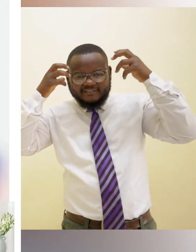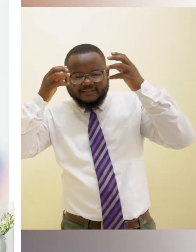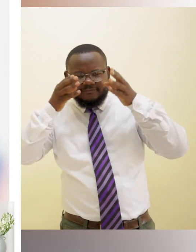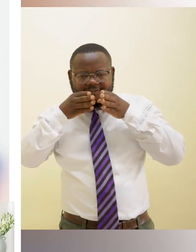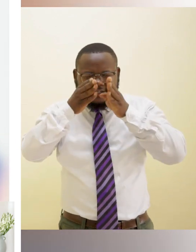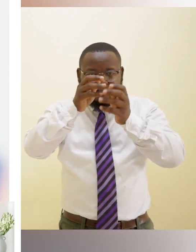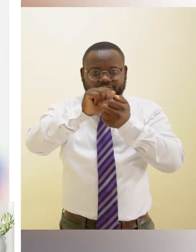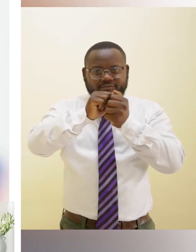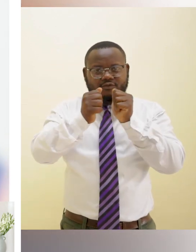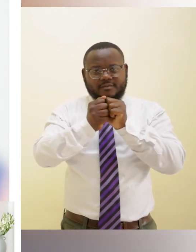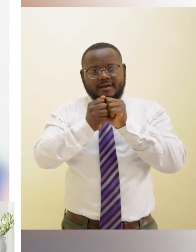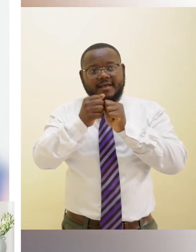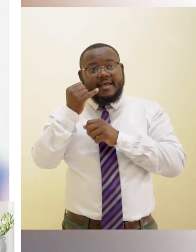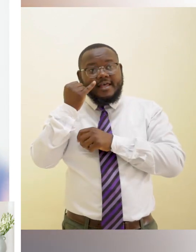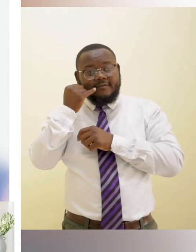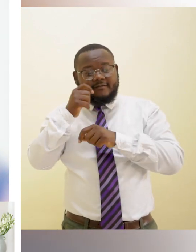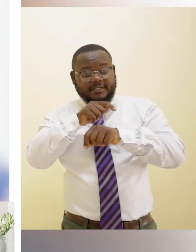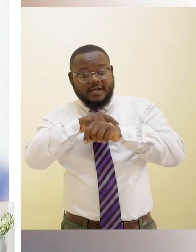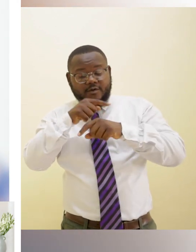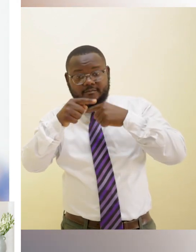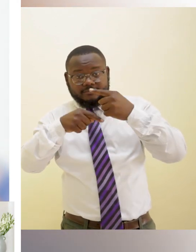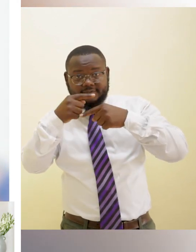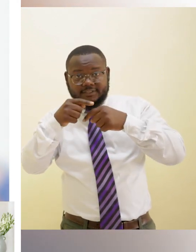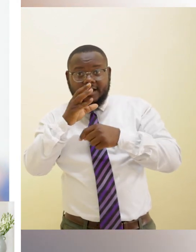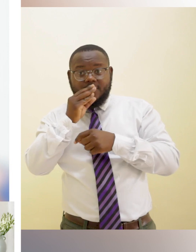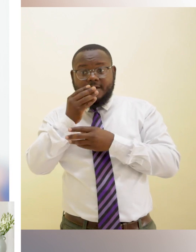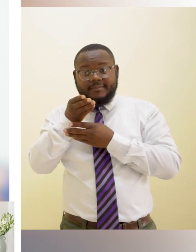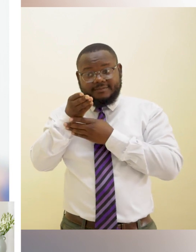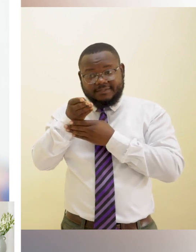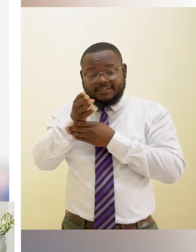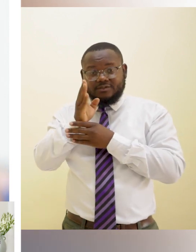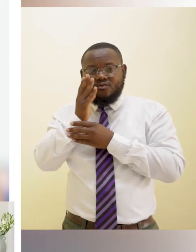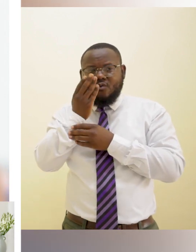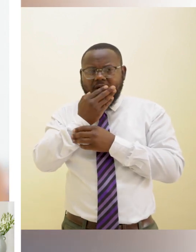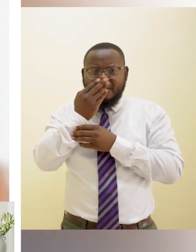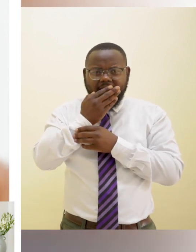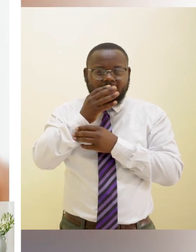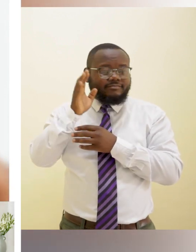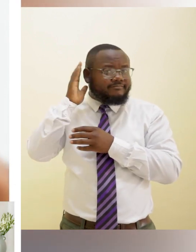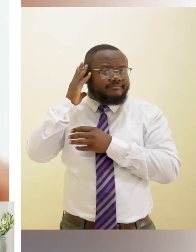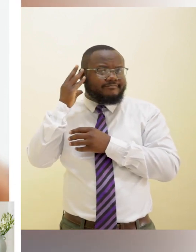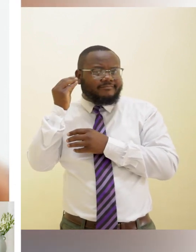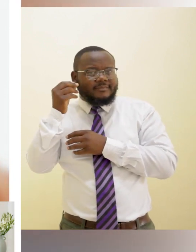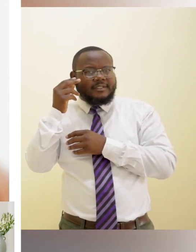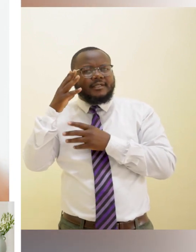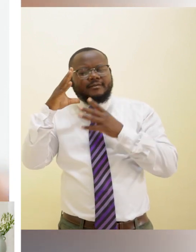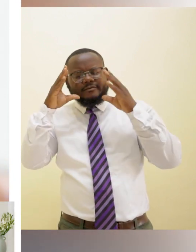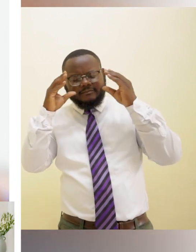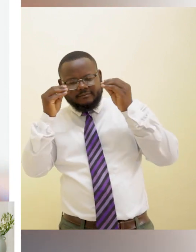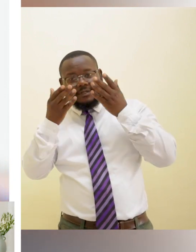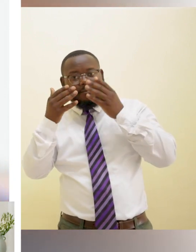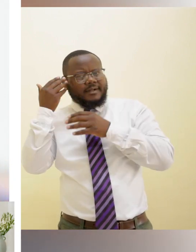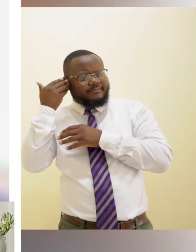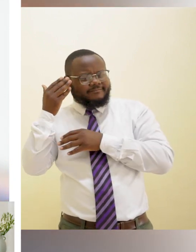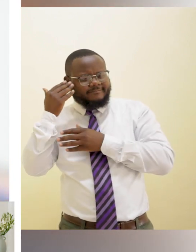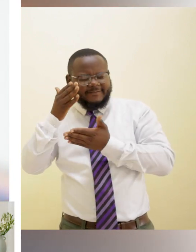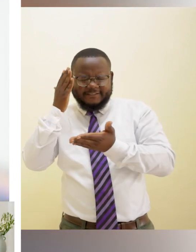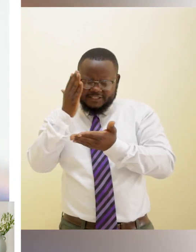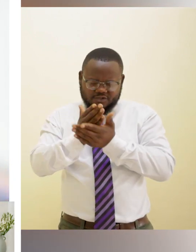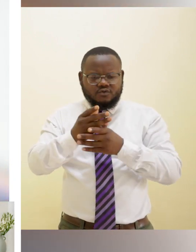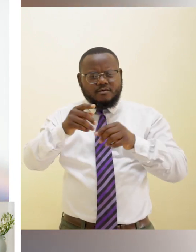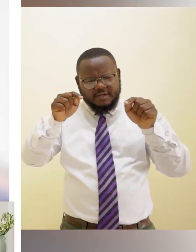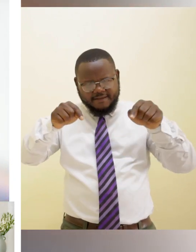trauma. If during any procedure a patient reports sudden pain, hearing loss, dizziness, or bleeding,